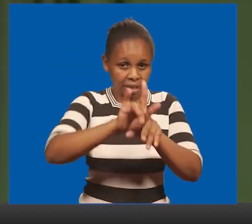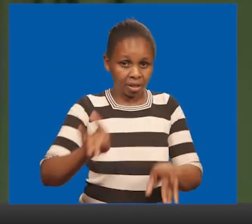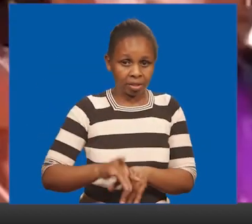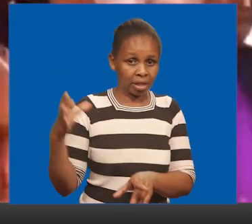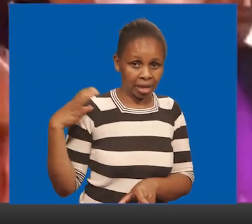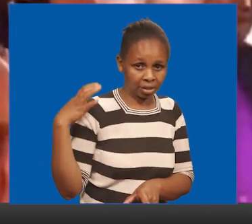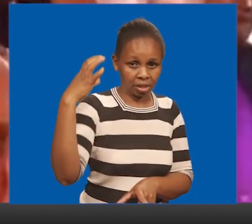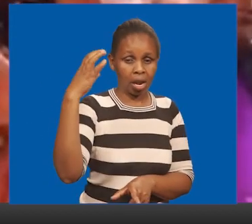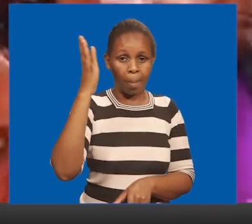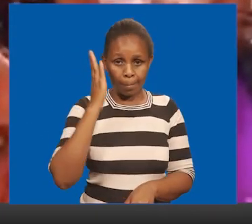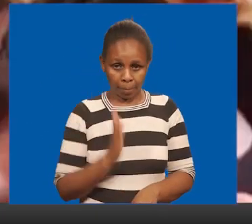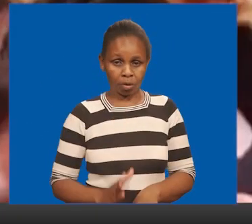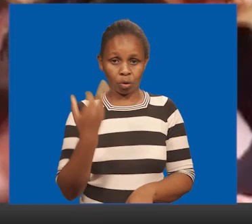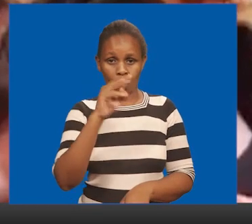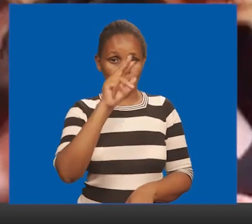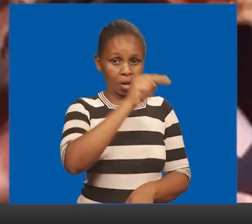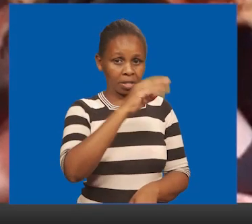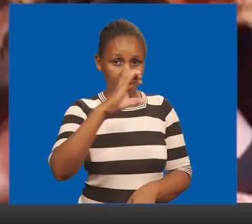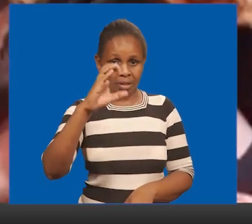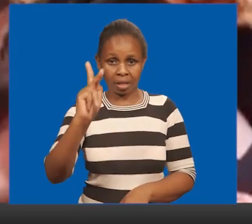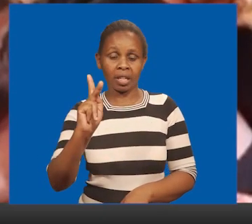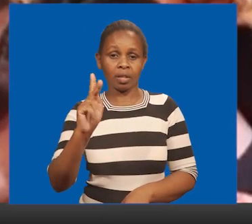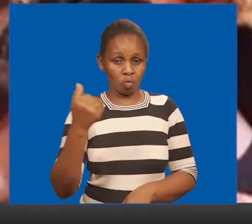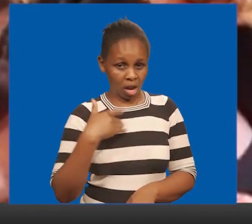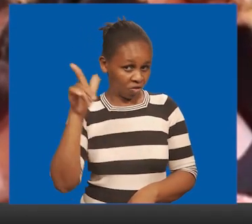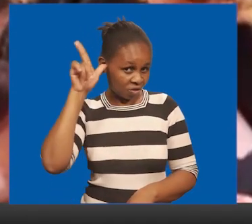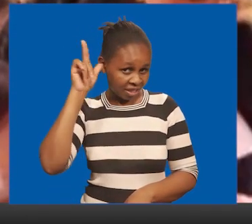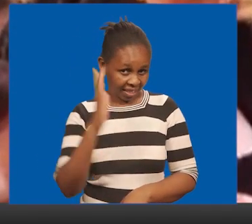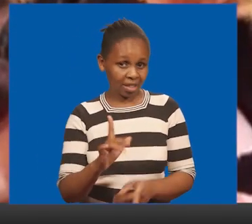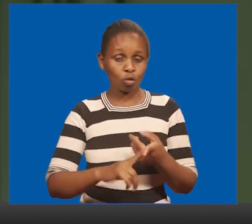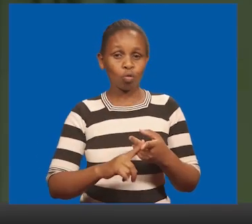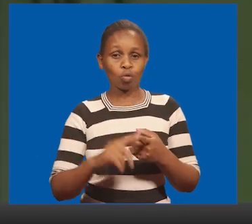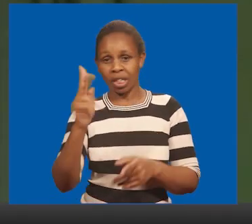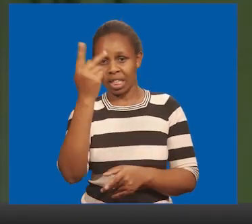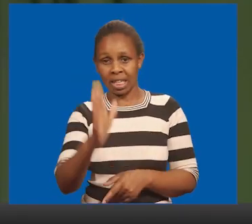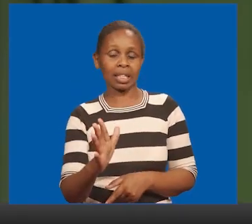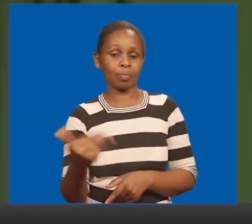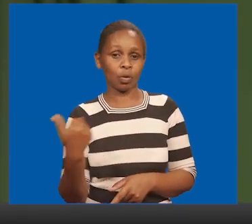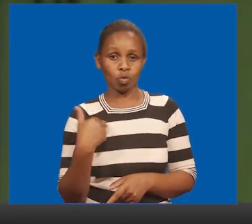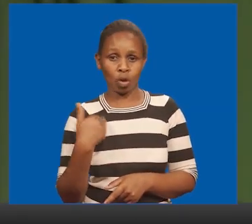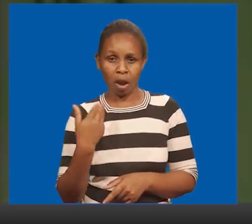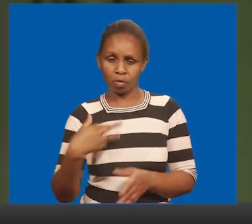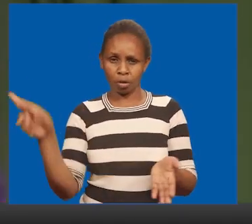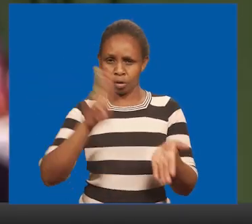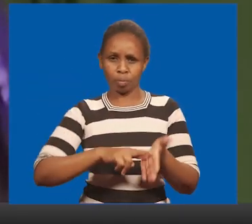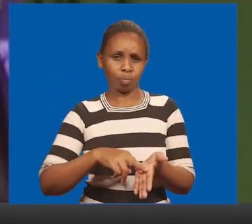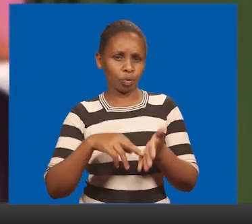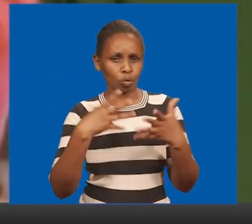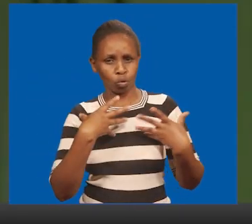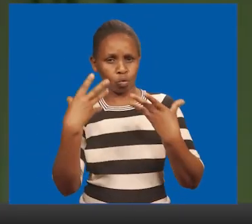chair of uh NC ncck we have listened to Kenyans and we have retreated to go